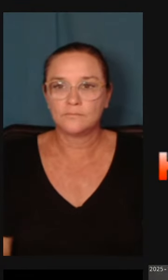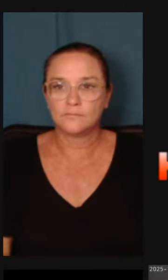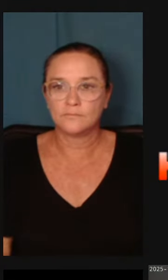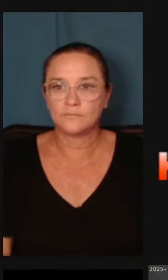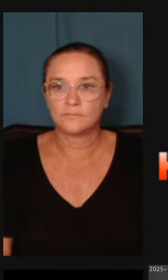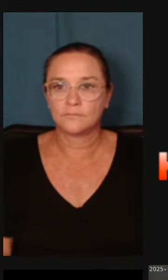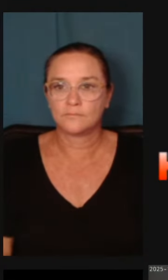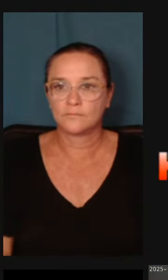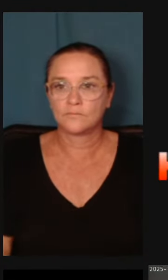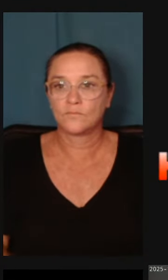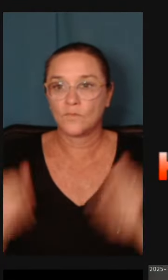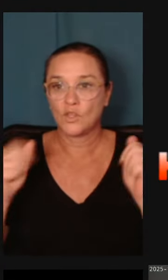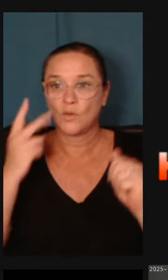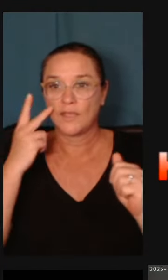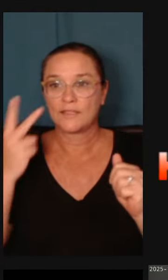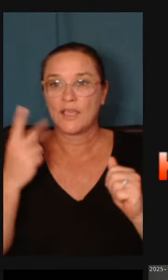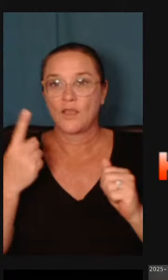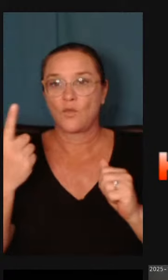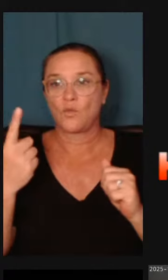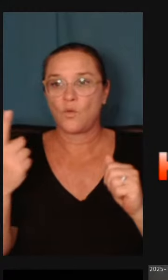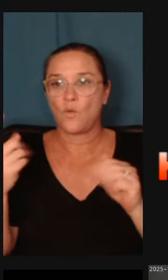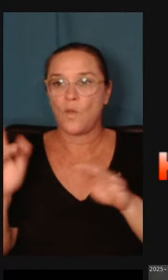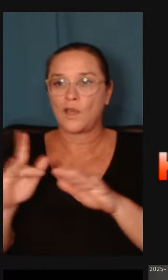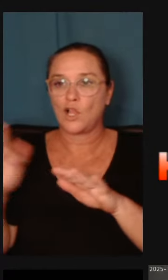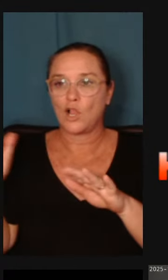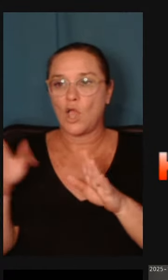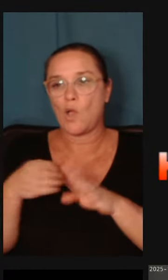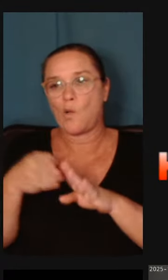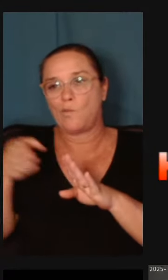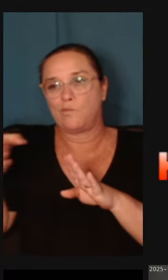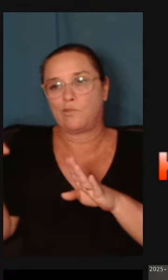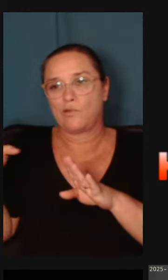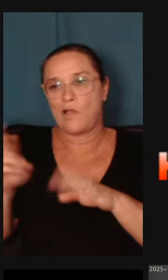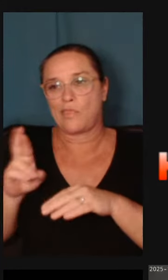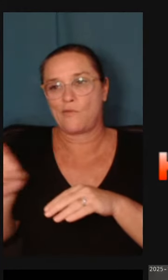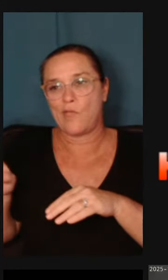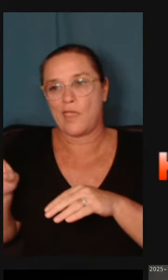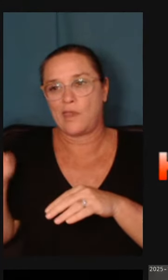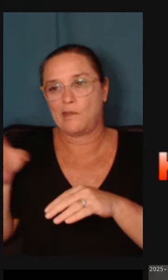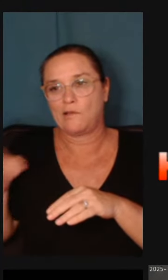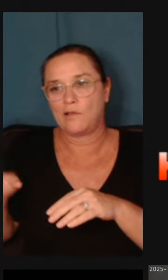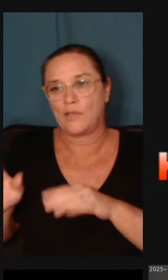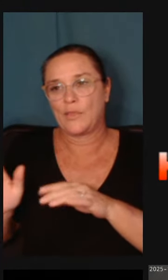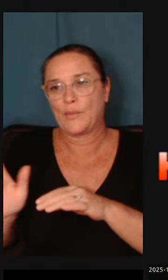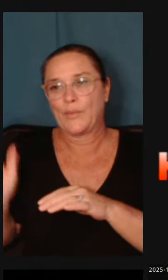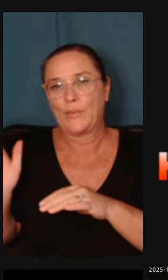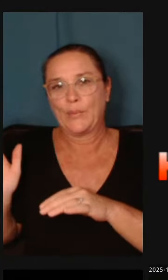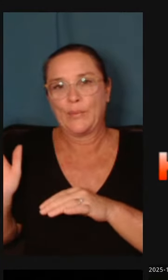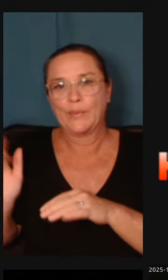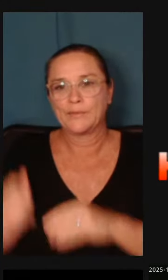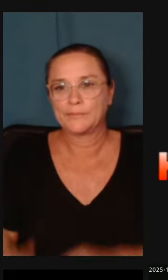And you can see that one glow over in that other crack to the far right, just a little speckle of it.